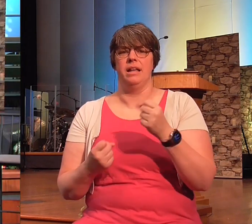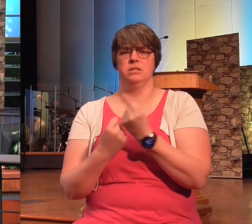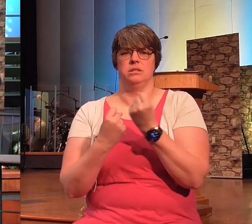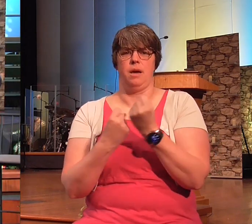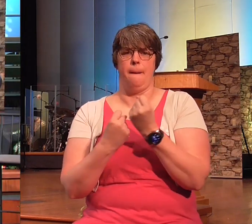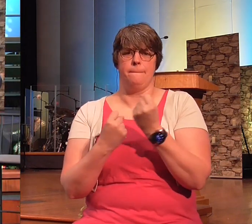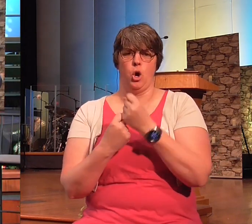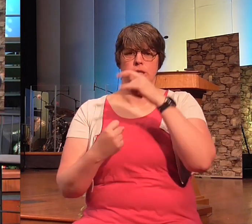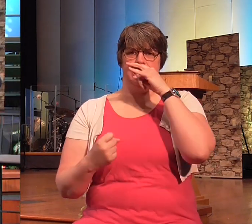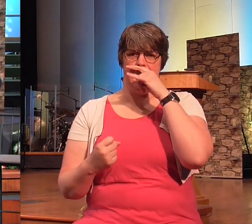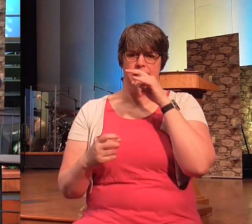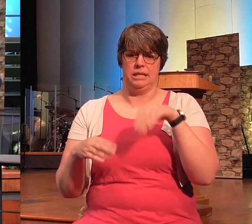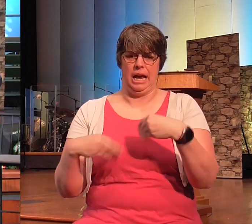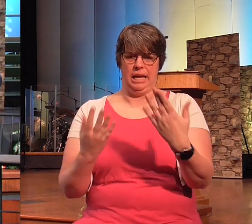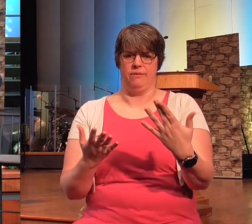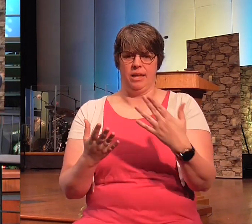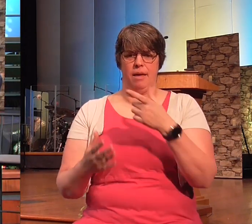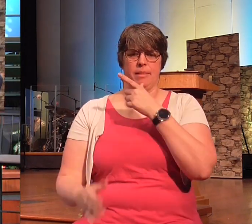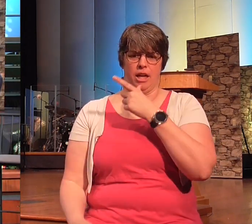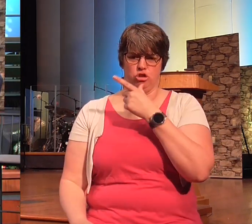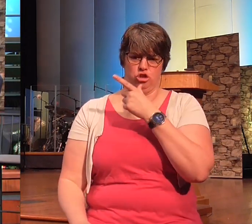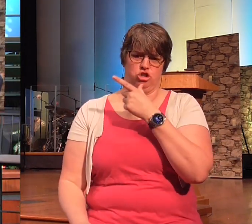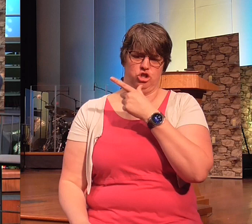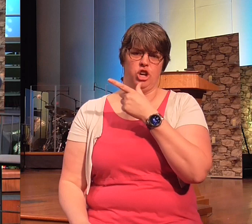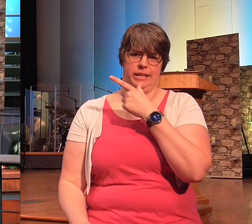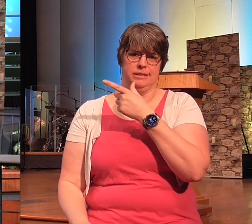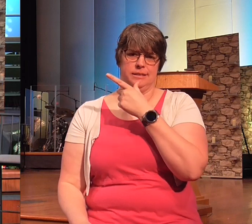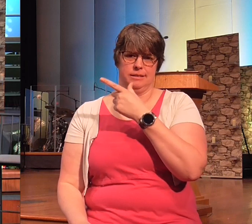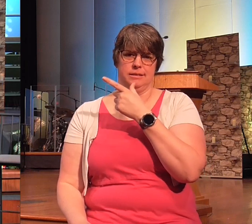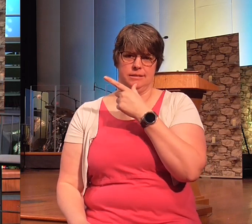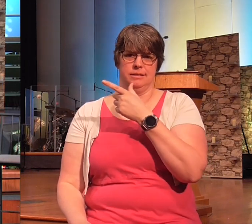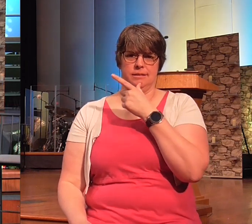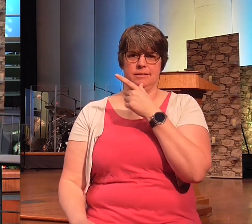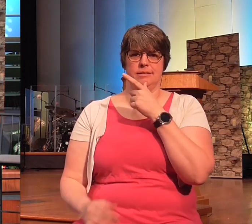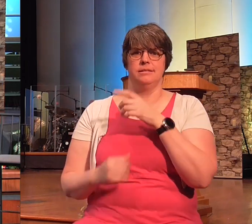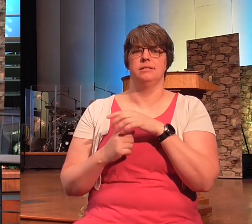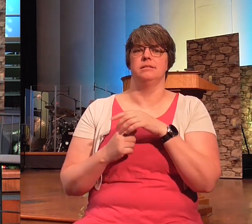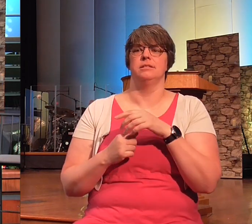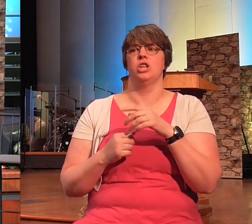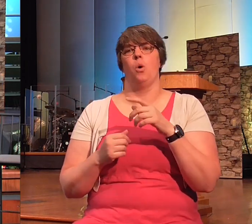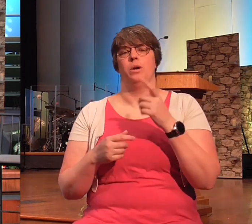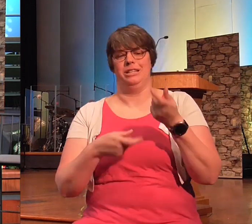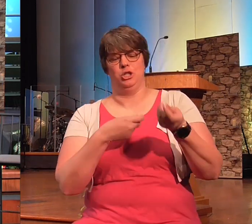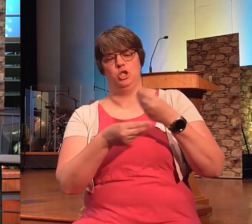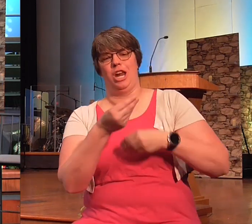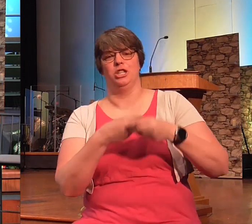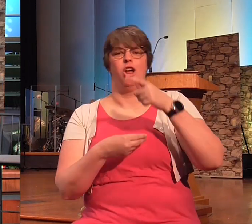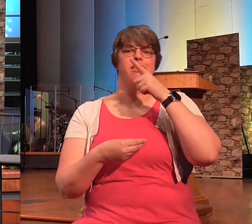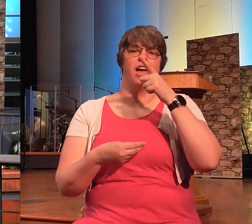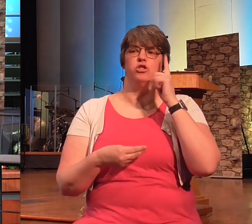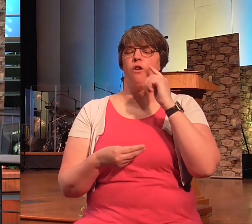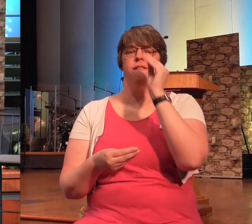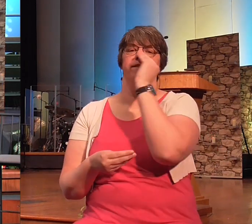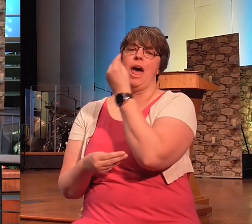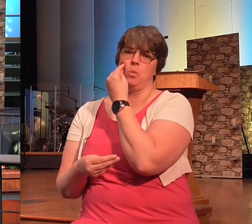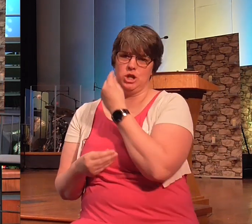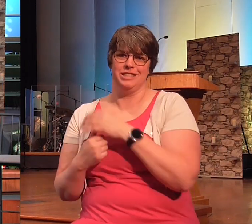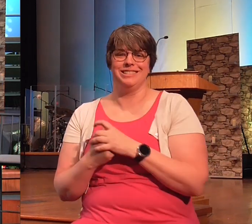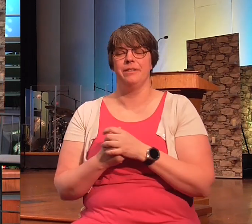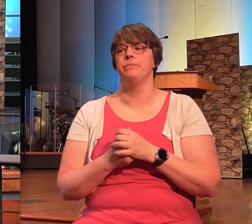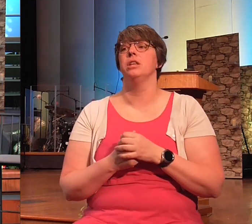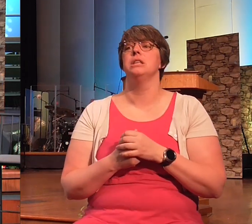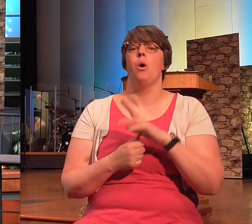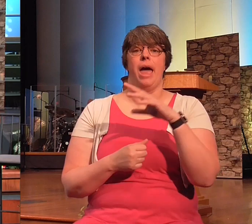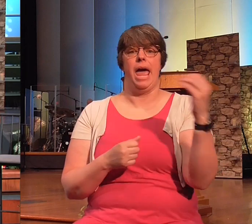to give them lunches. It's a lunch program, so you give lunches for flowers this year. And we of course invite you to come